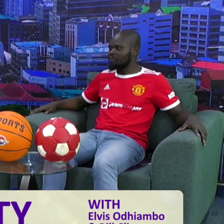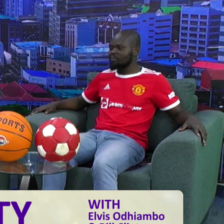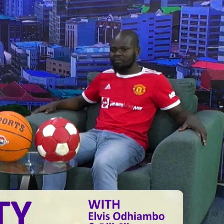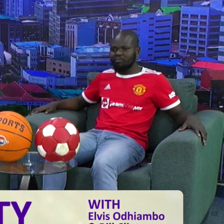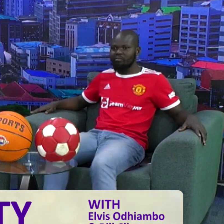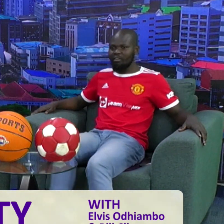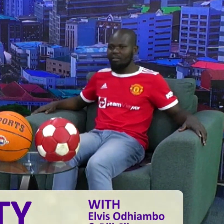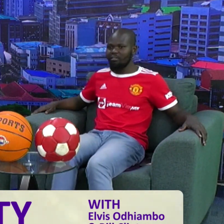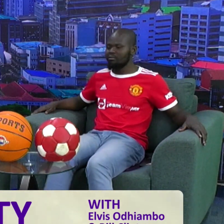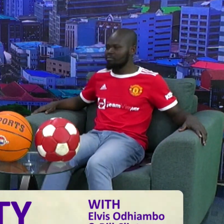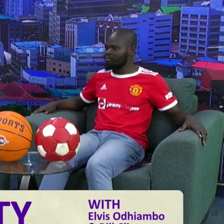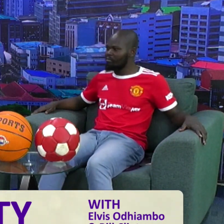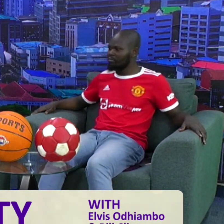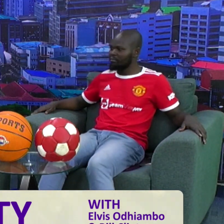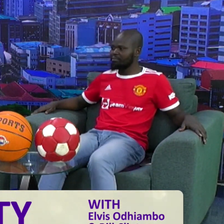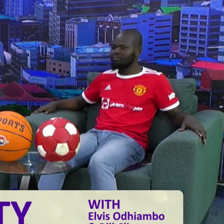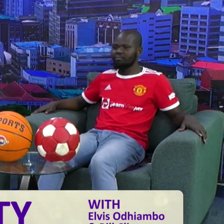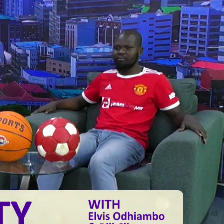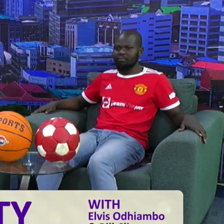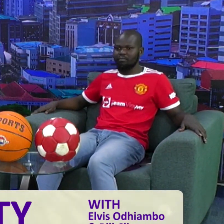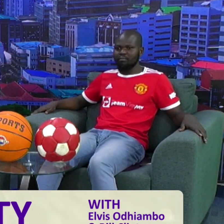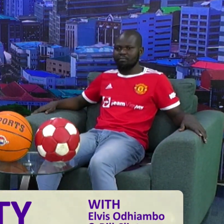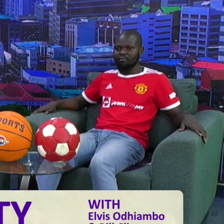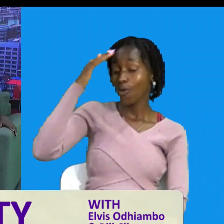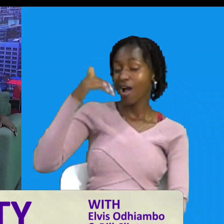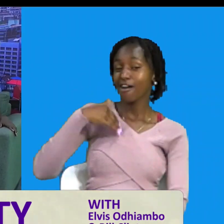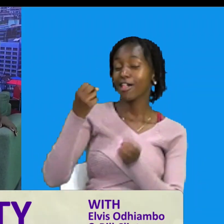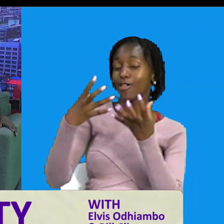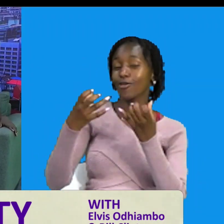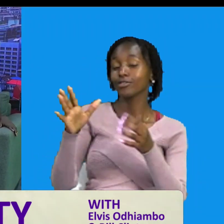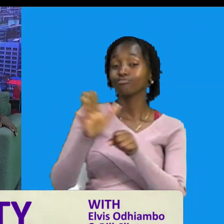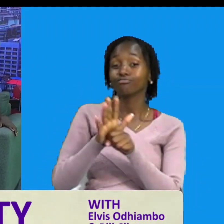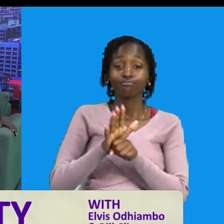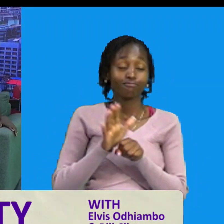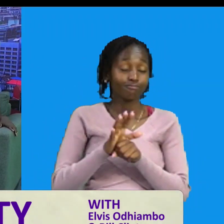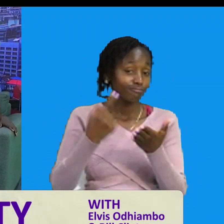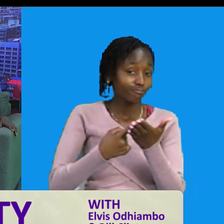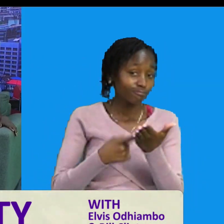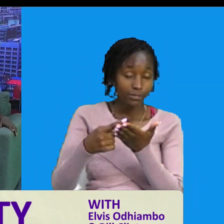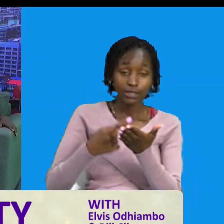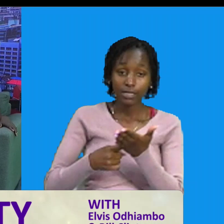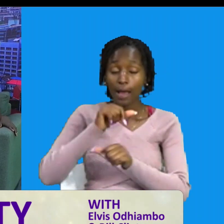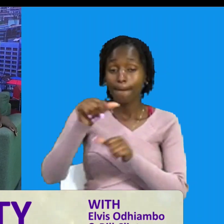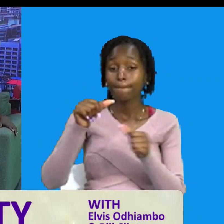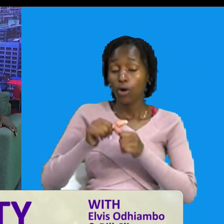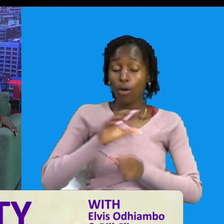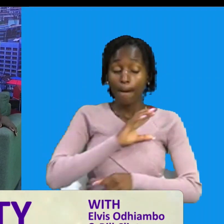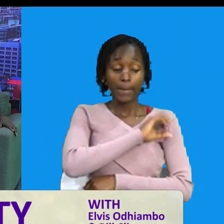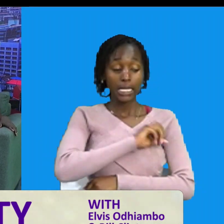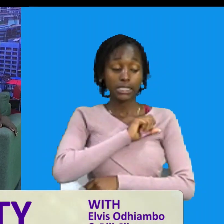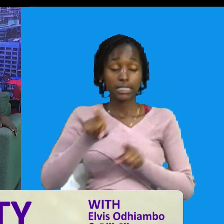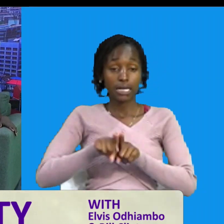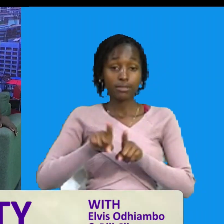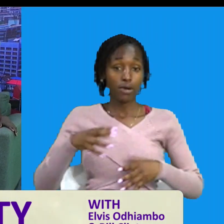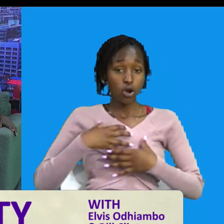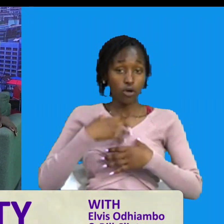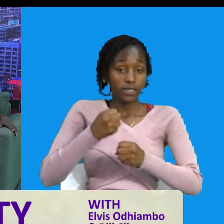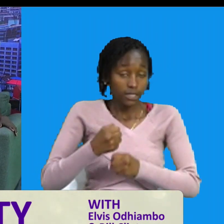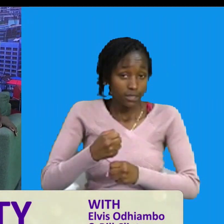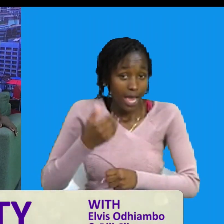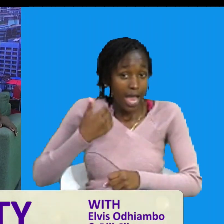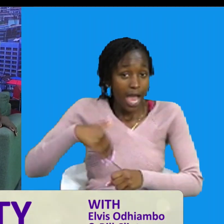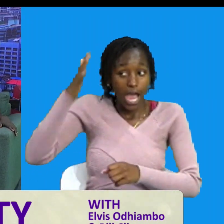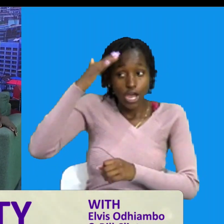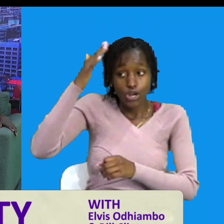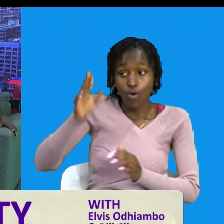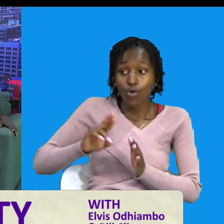doing good so far. All right, there's a lot to be talked about, as far as patience and confidence is concerned. Remember, whatever the point, whatever the result